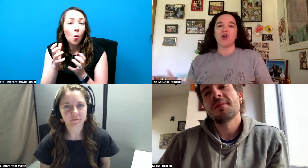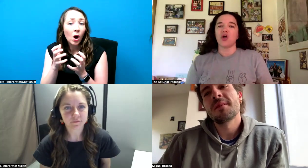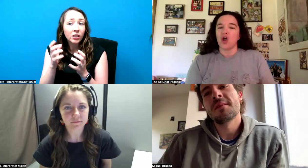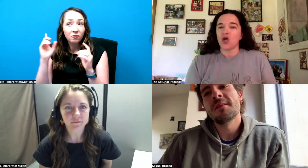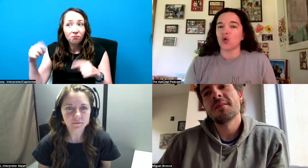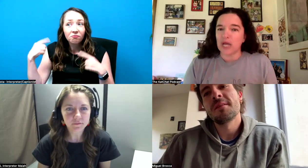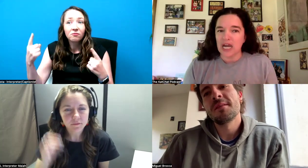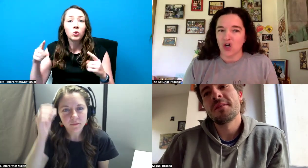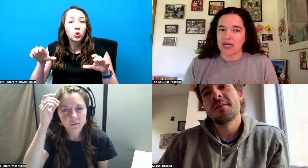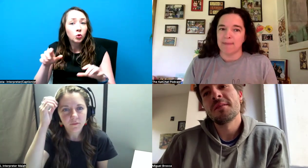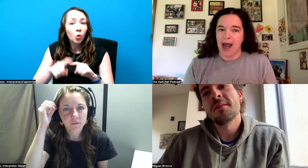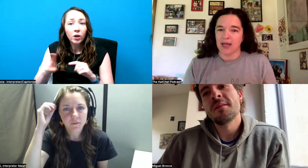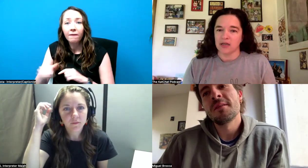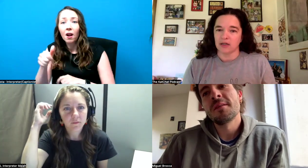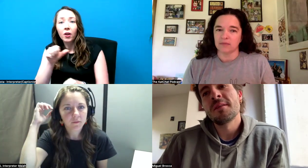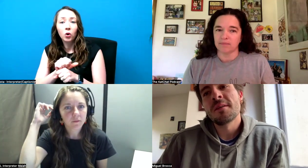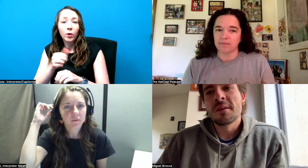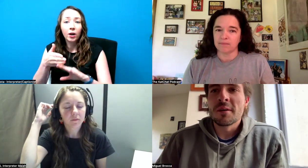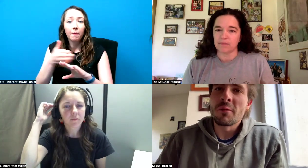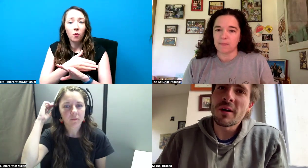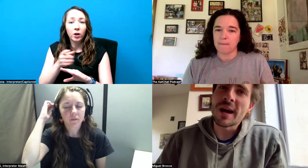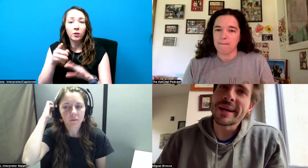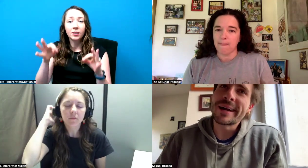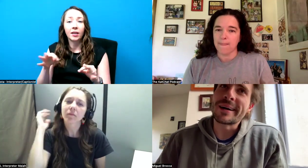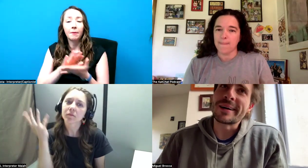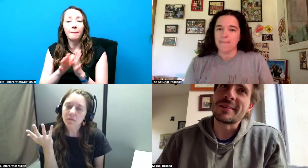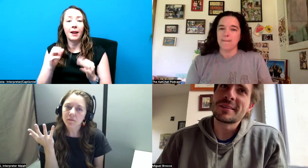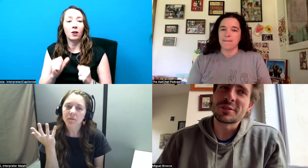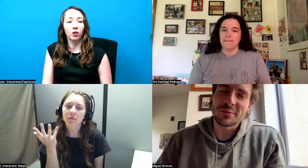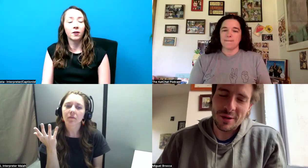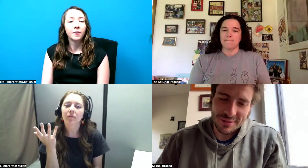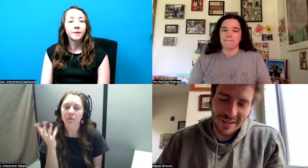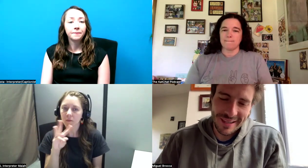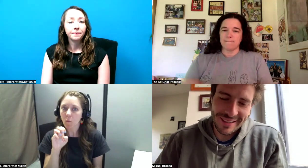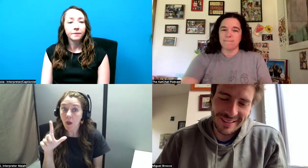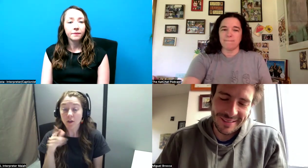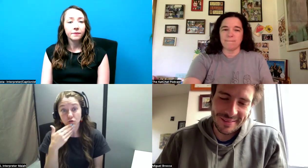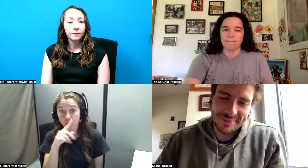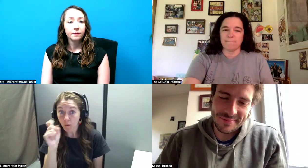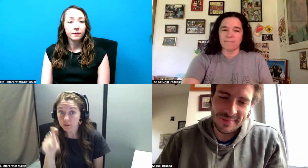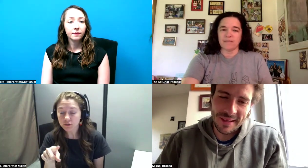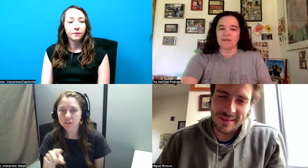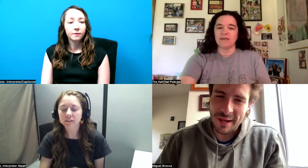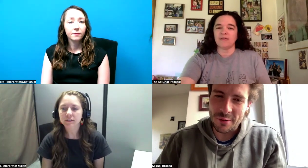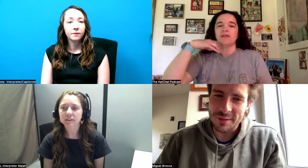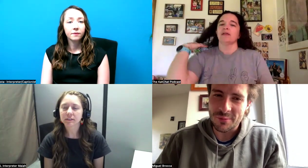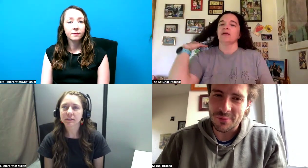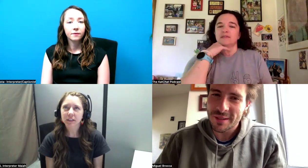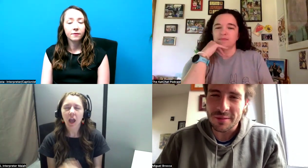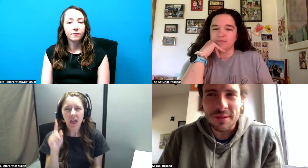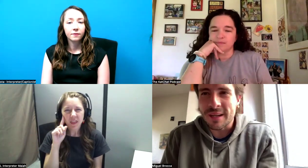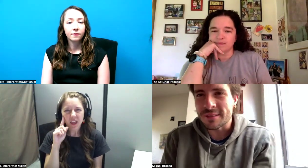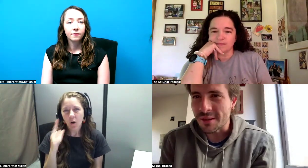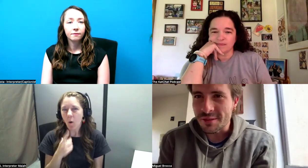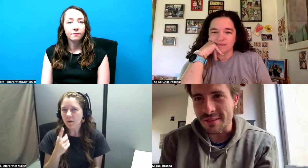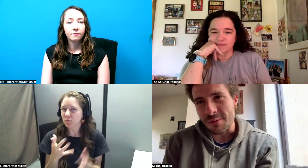have another career in mind? Well, I that's a very good question. I think I always wanted